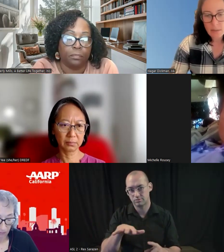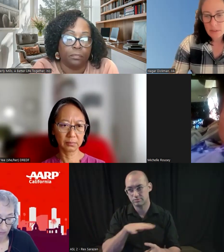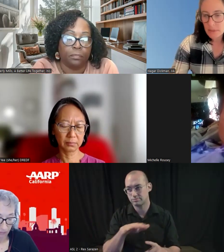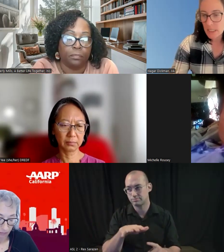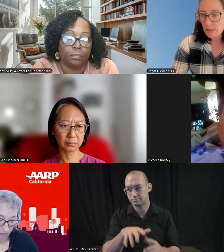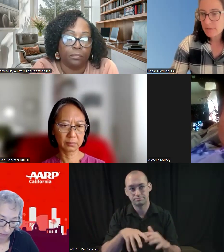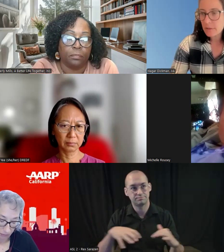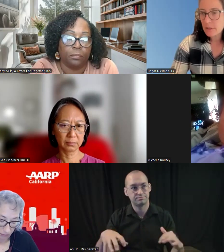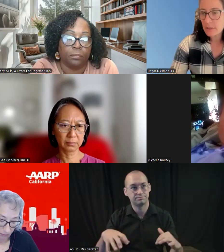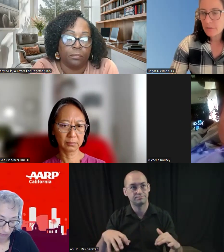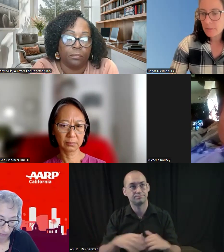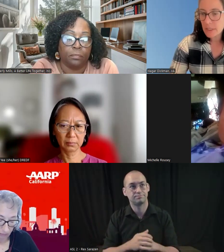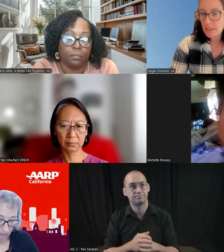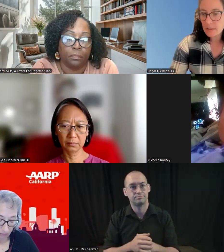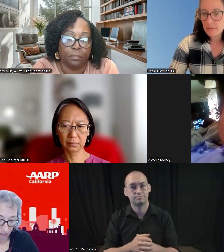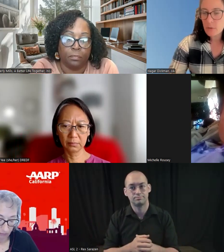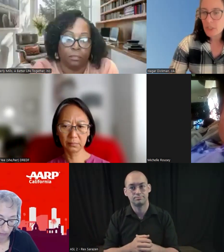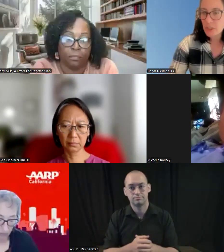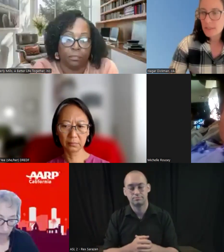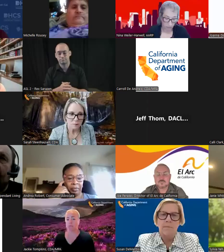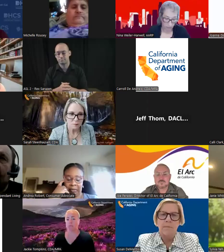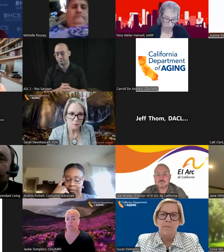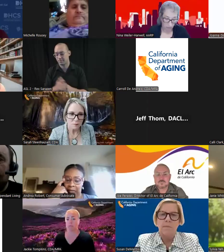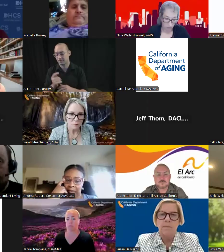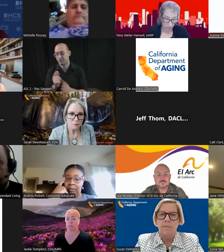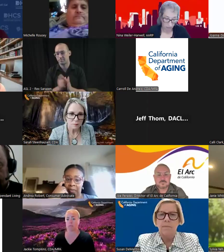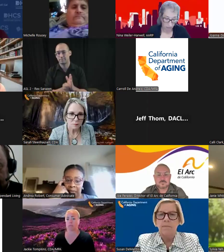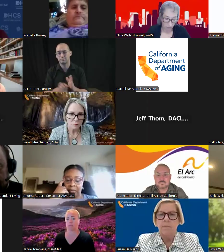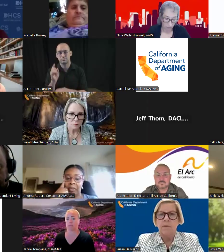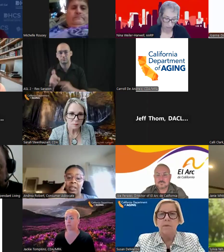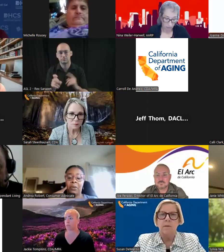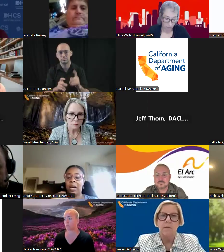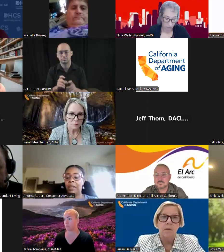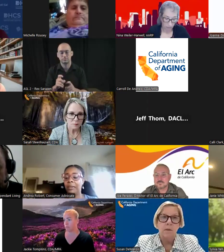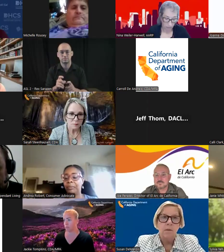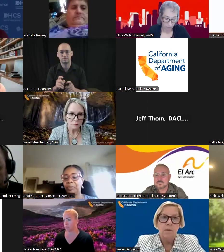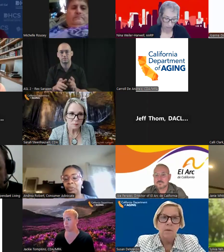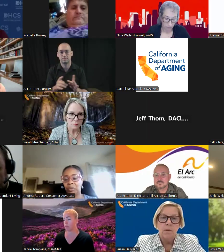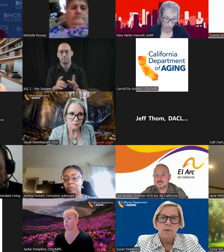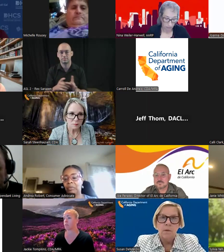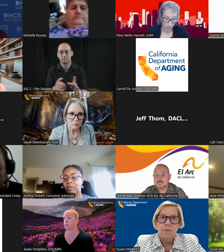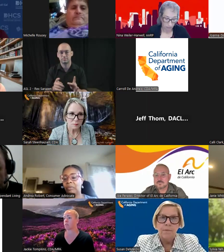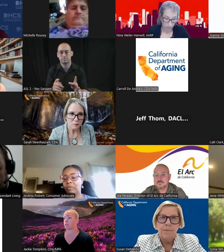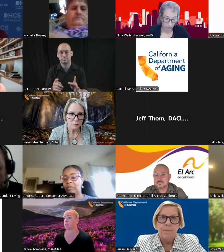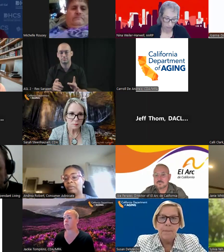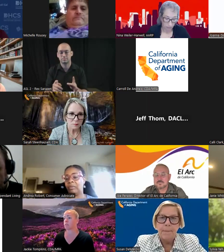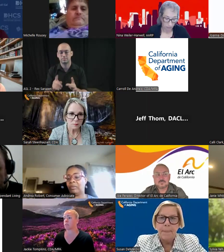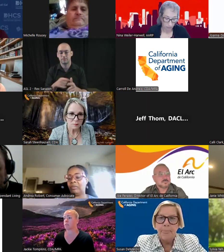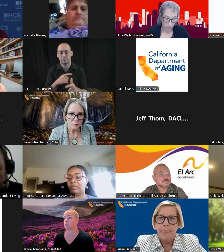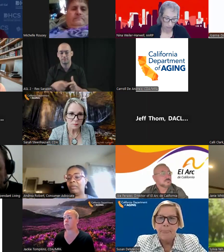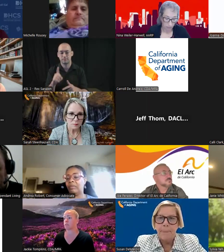HCBS subcommittee for a few minutes of questions and comments, and then we'll move on to the DACLAC